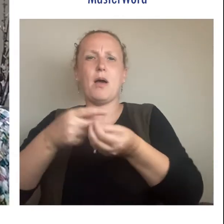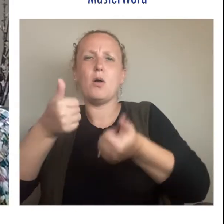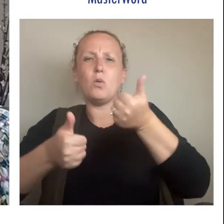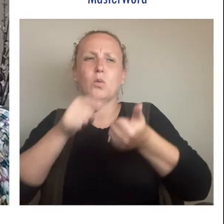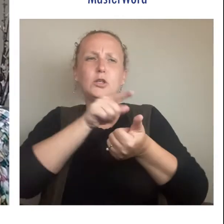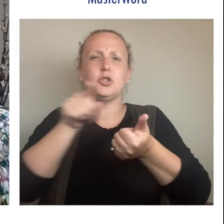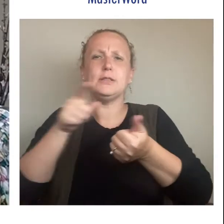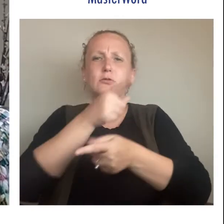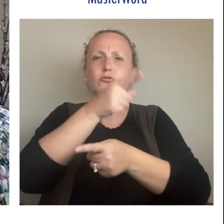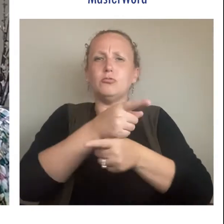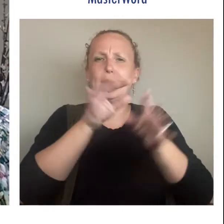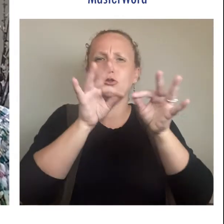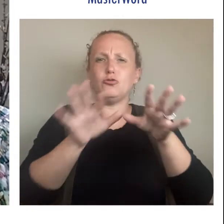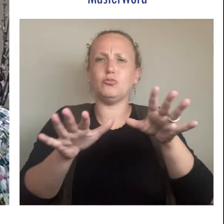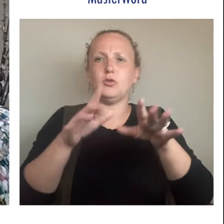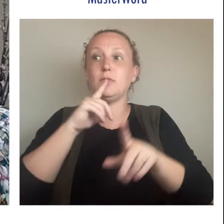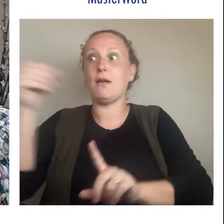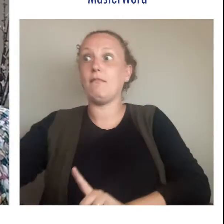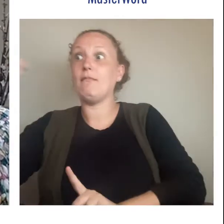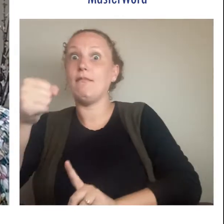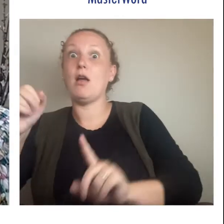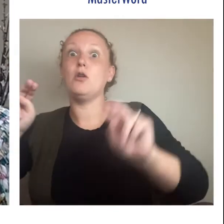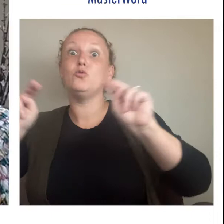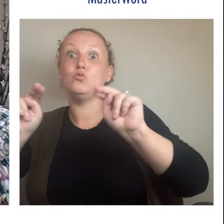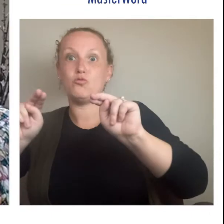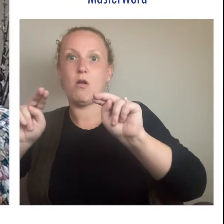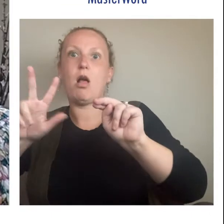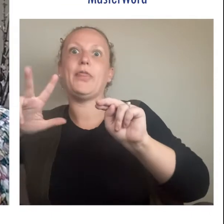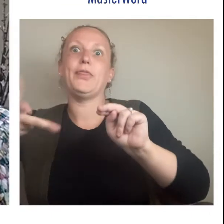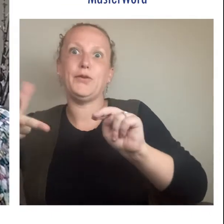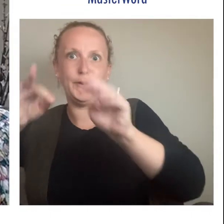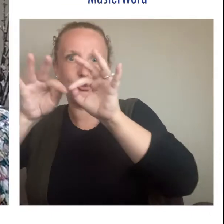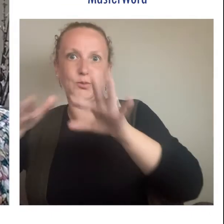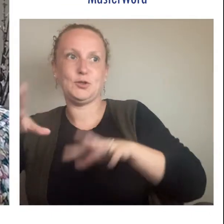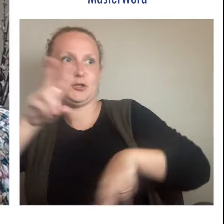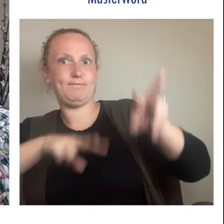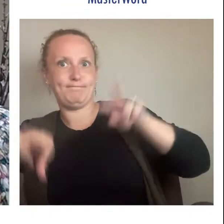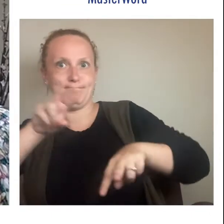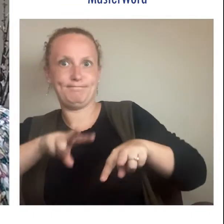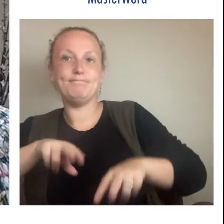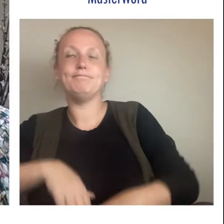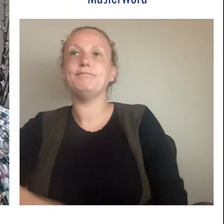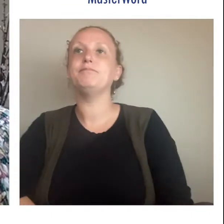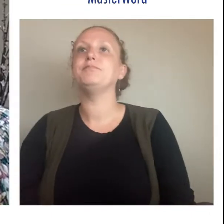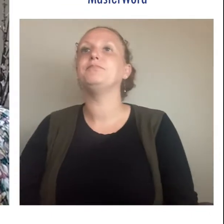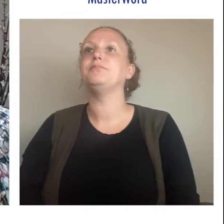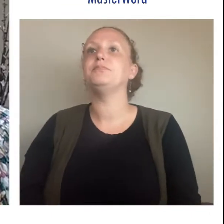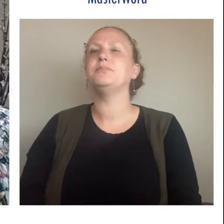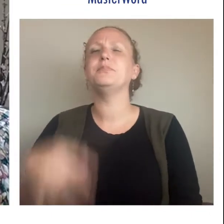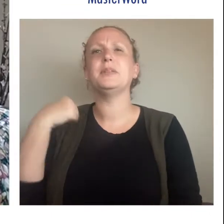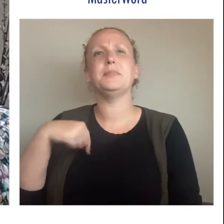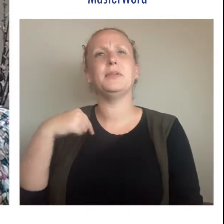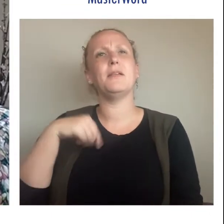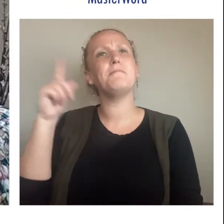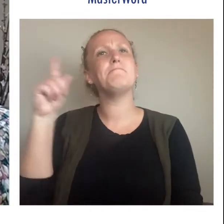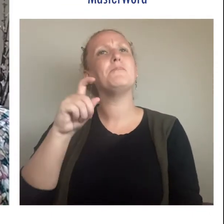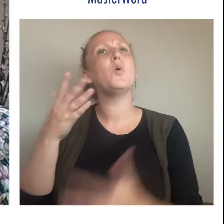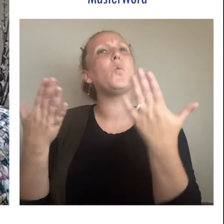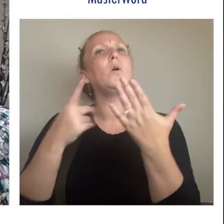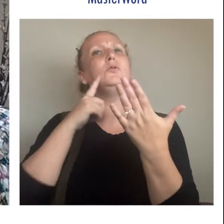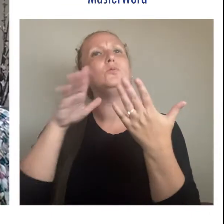neutral interpreter. So what are the things that you would recommend for